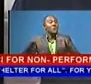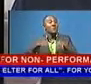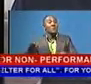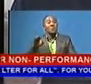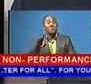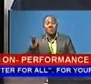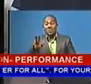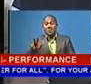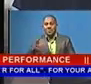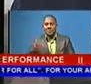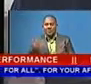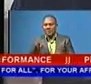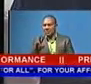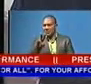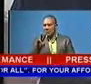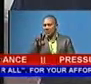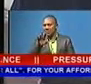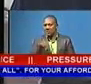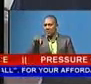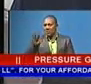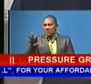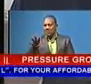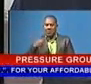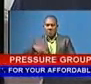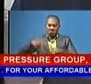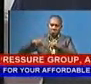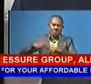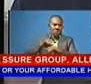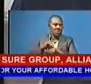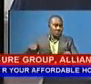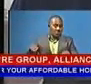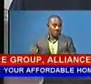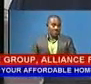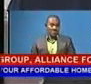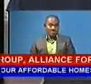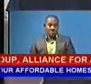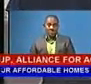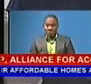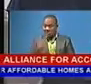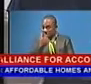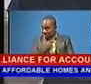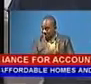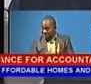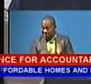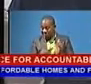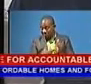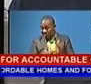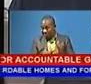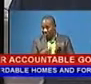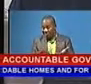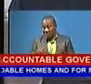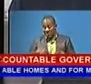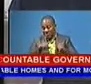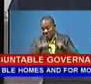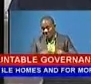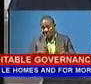the application now a total of 704 polling stations that we are no longer relying on, and the list of polling stations that are actually